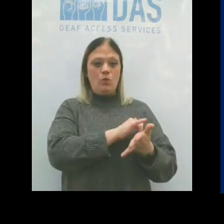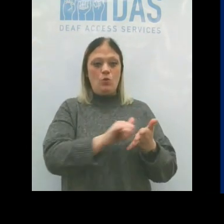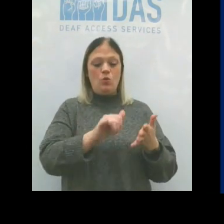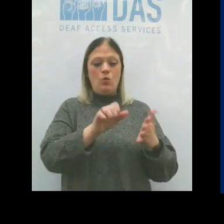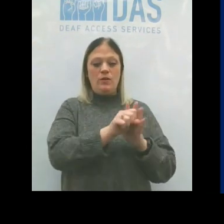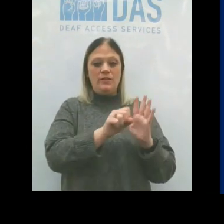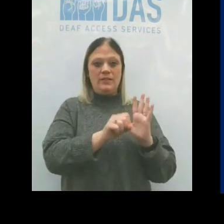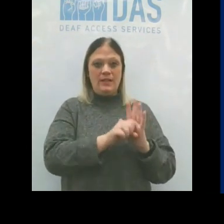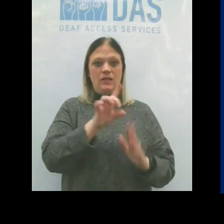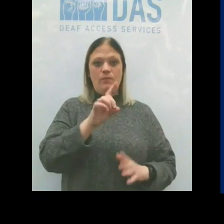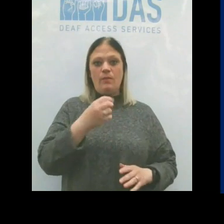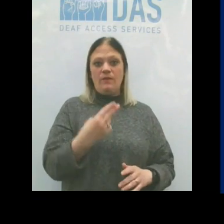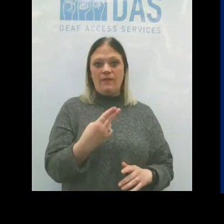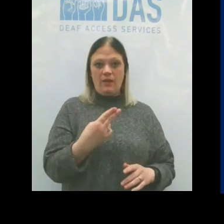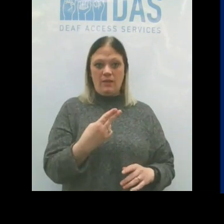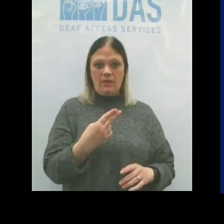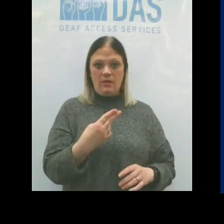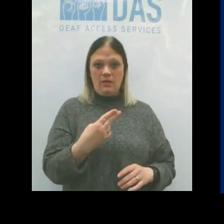of Health.